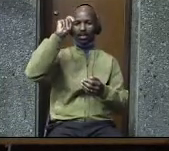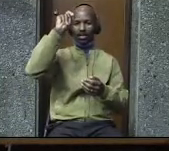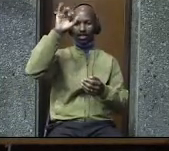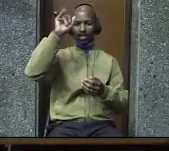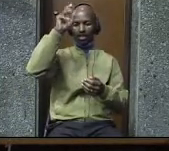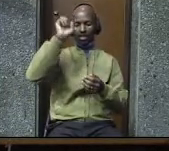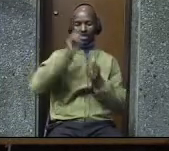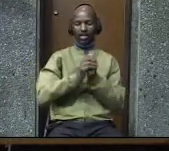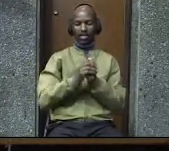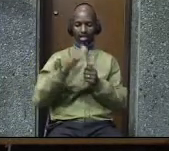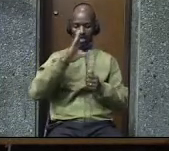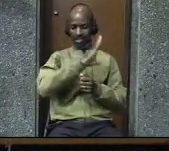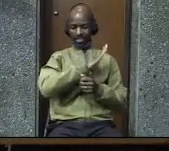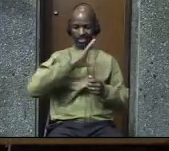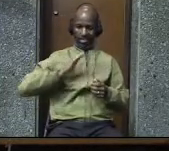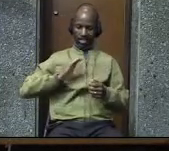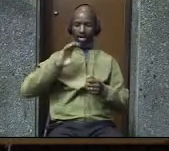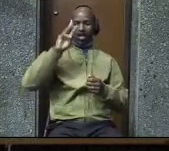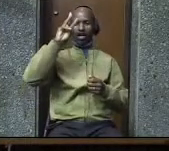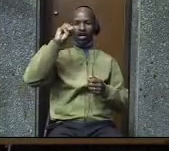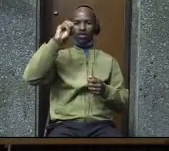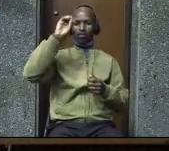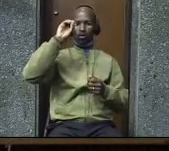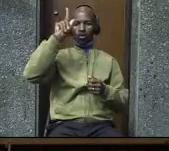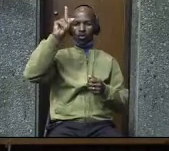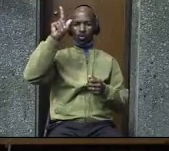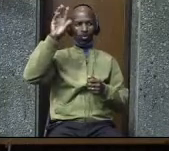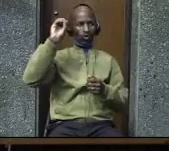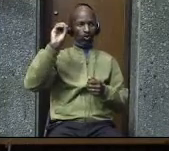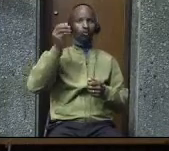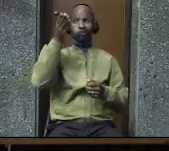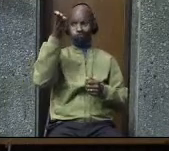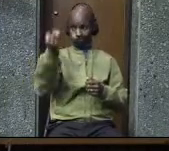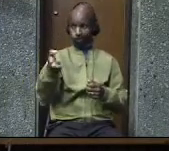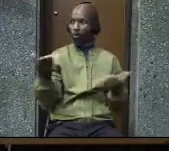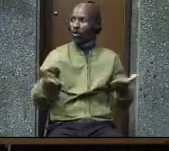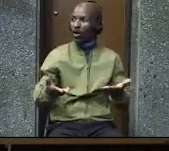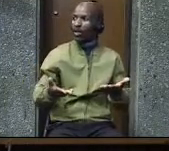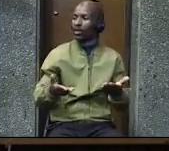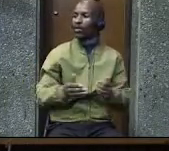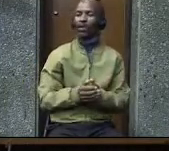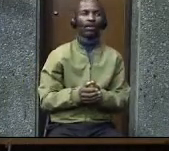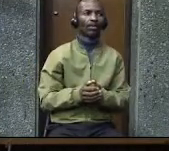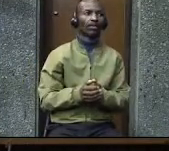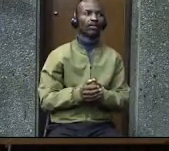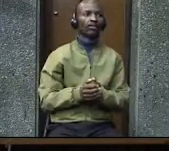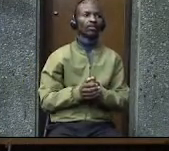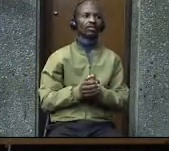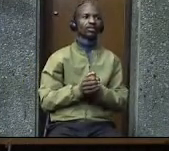Councillor Mullo, is it Daddy Mullo? Ivan, you are here. Where are you?